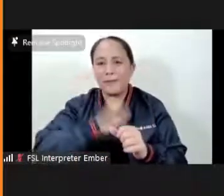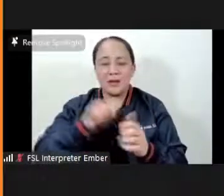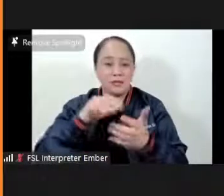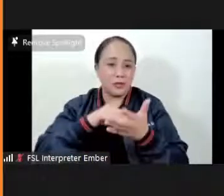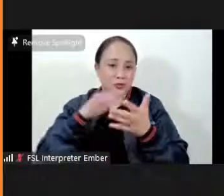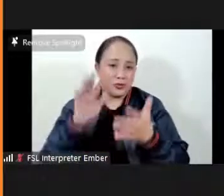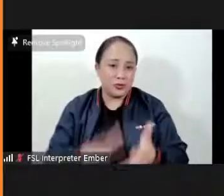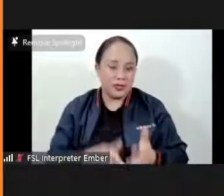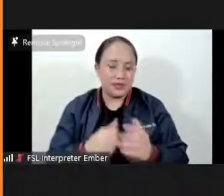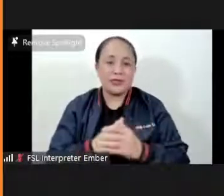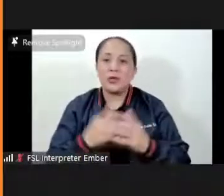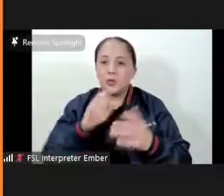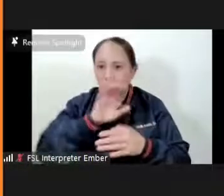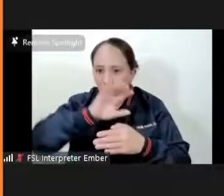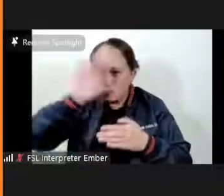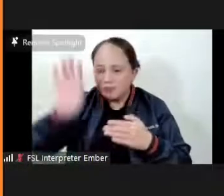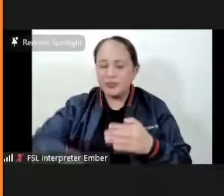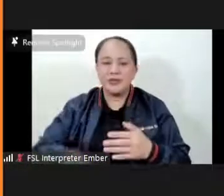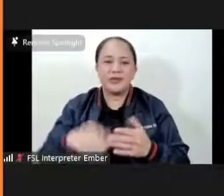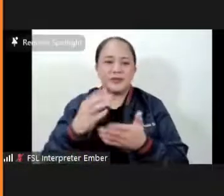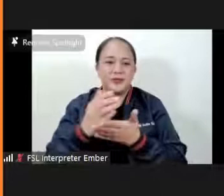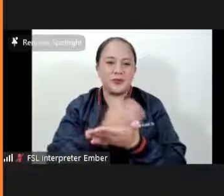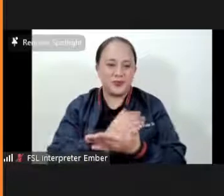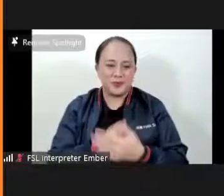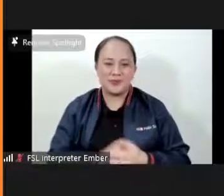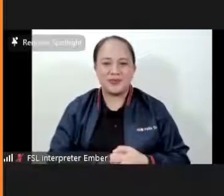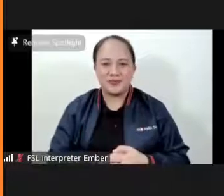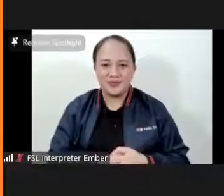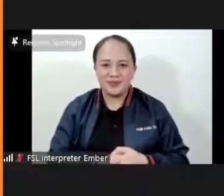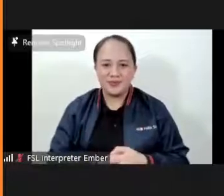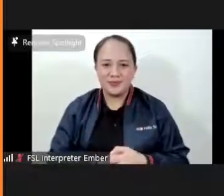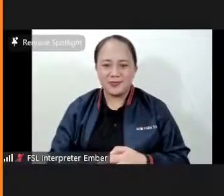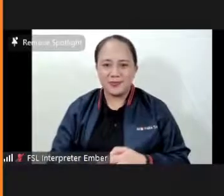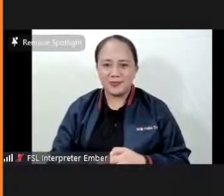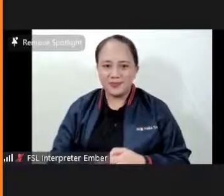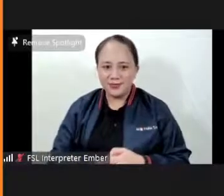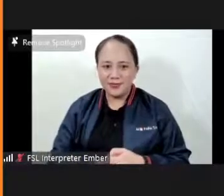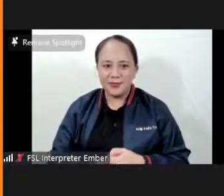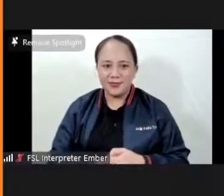students, they still managed to finish their courses.